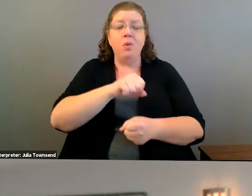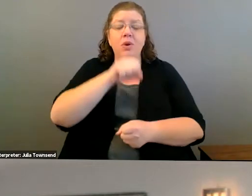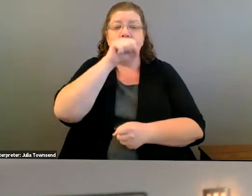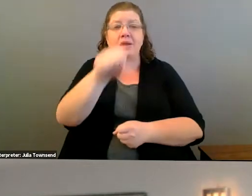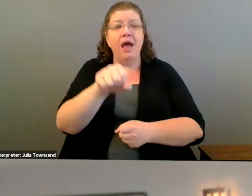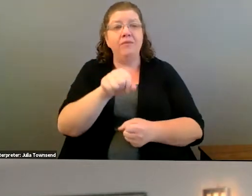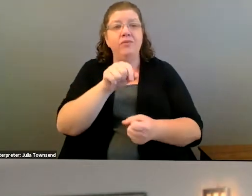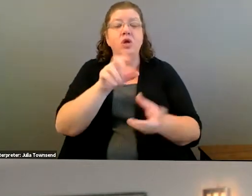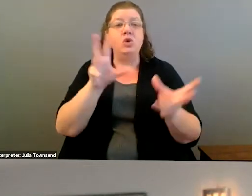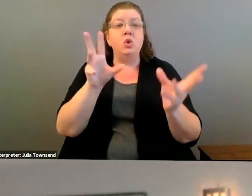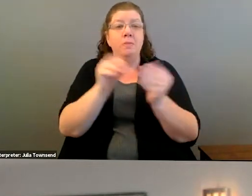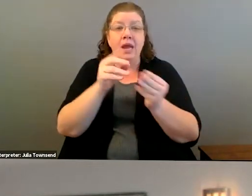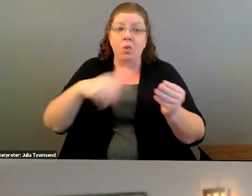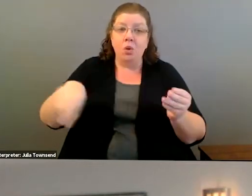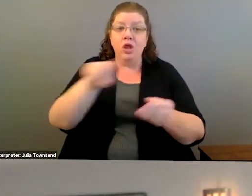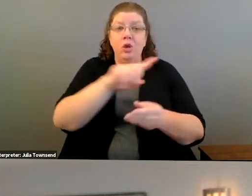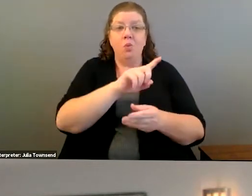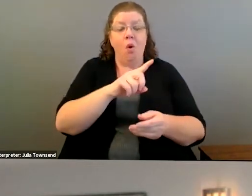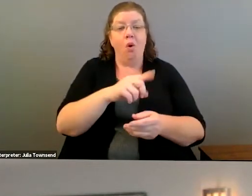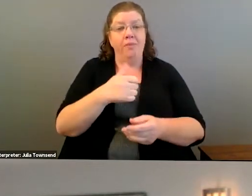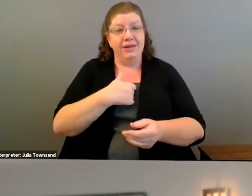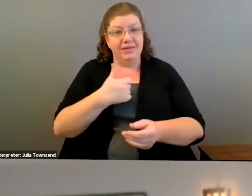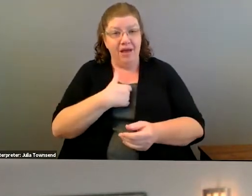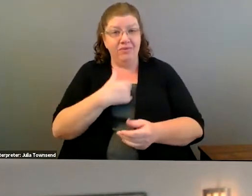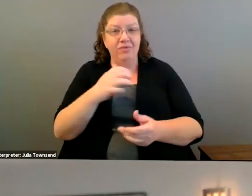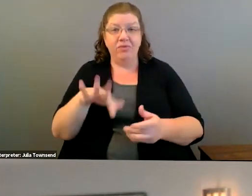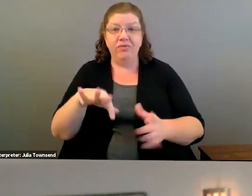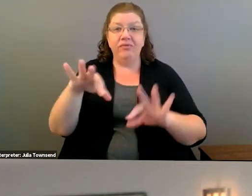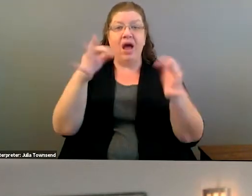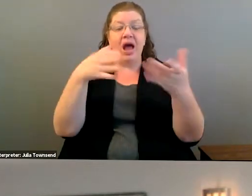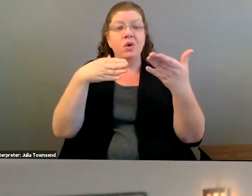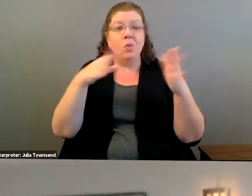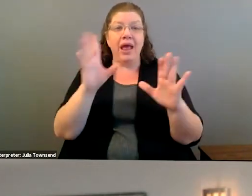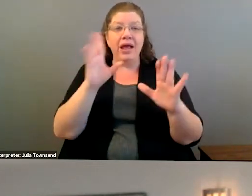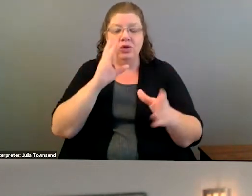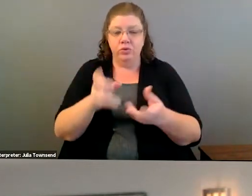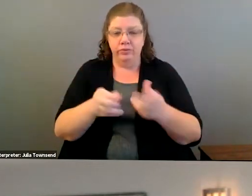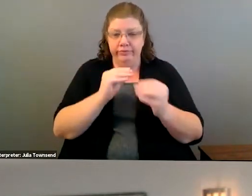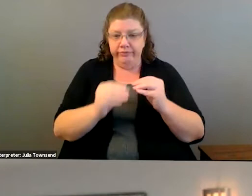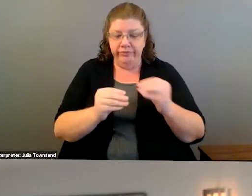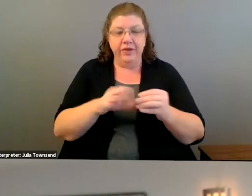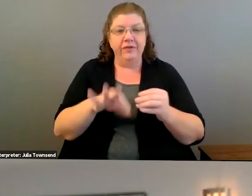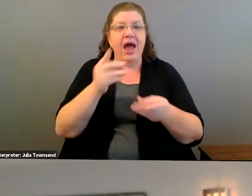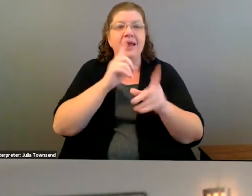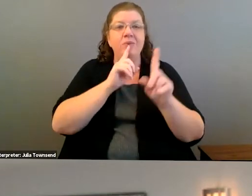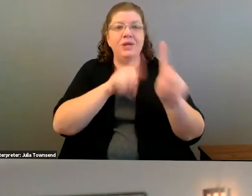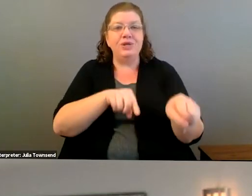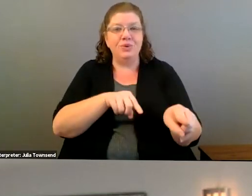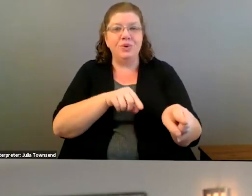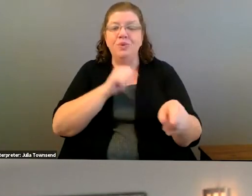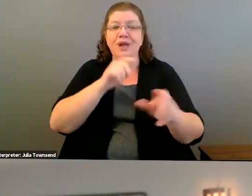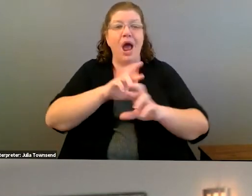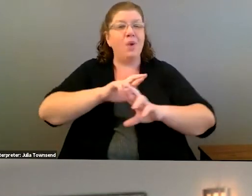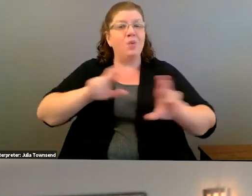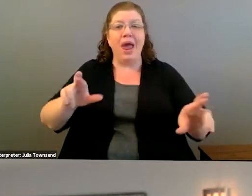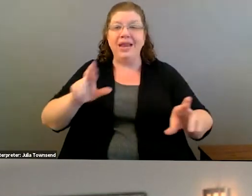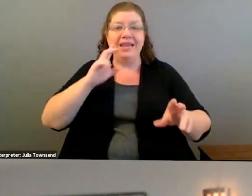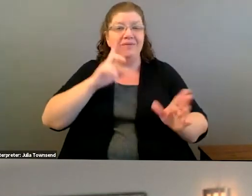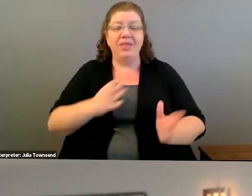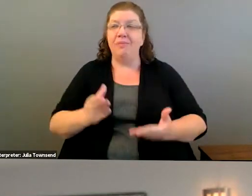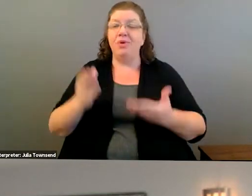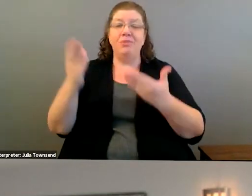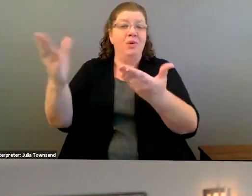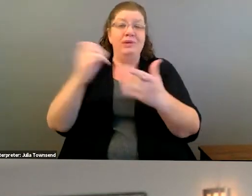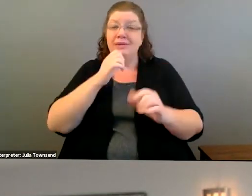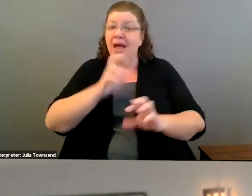with y'all personally to find ways to find resolutions, because we're not ready for a proposal. I